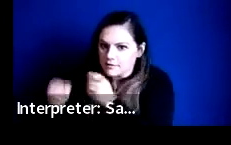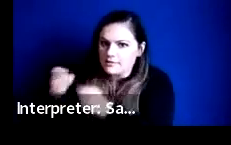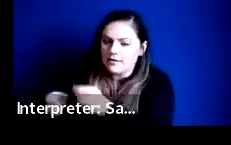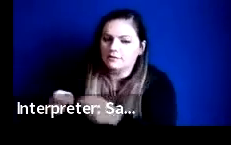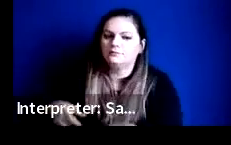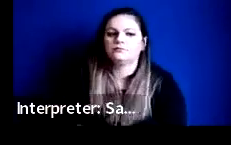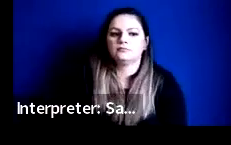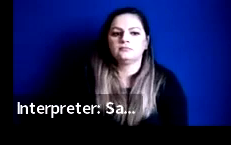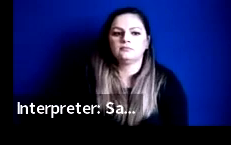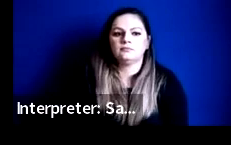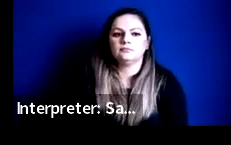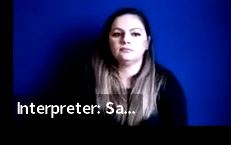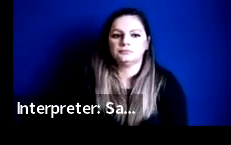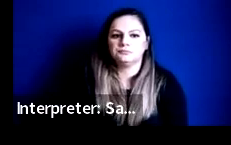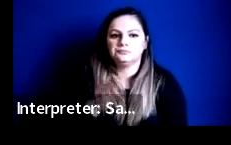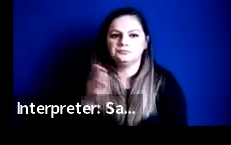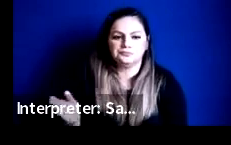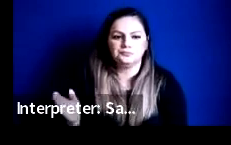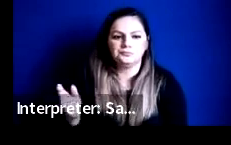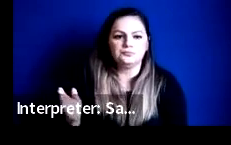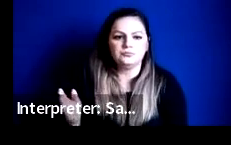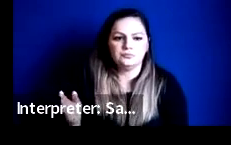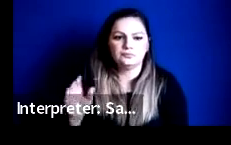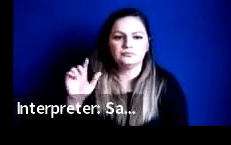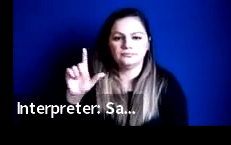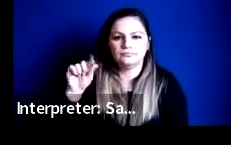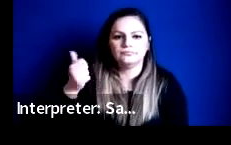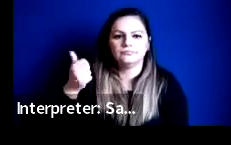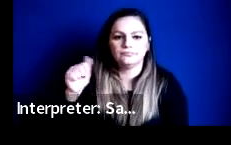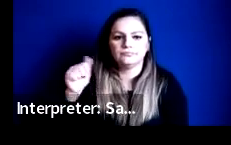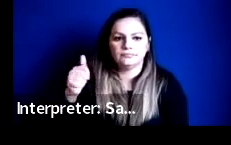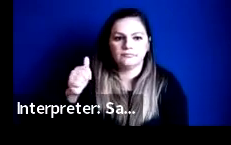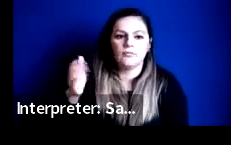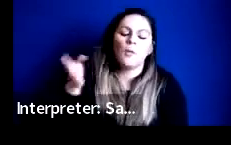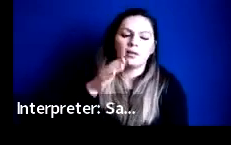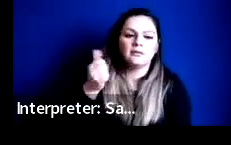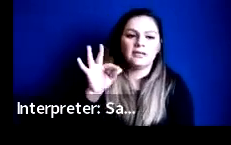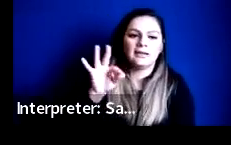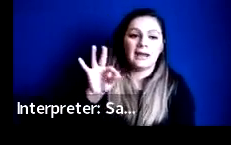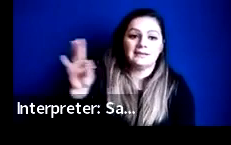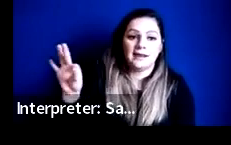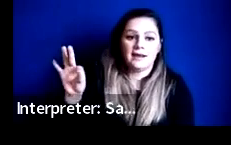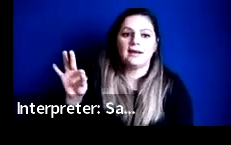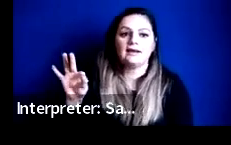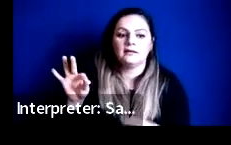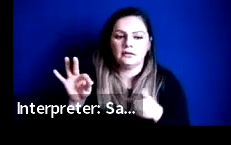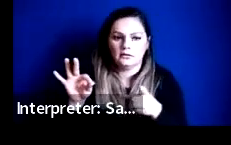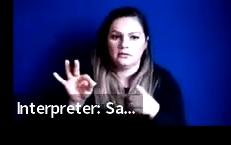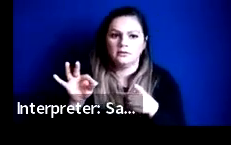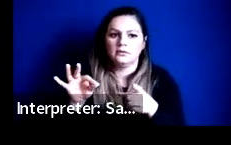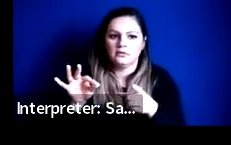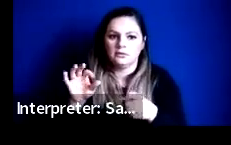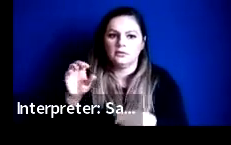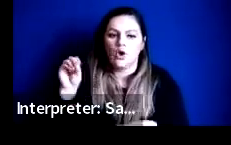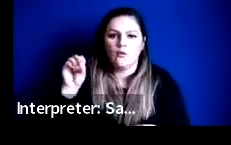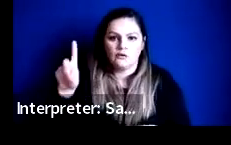see rises in specific overdose deaths. So in '99, we see a rise in the prescription opioid overdose deaths.